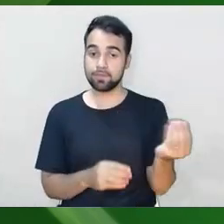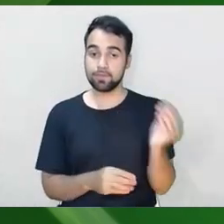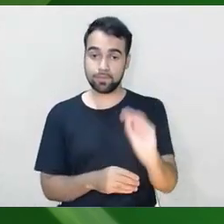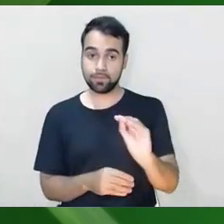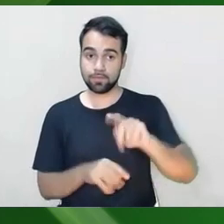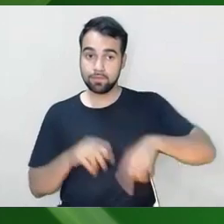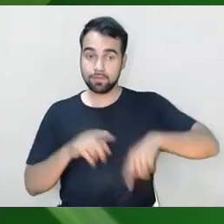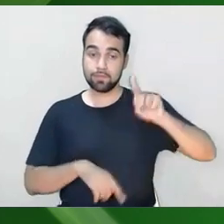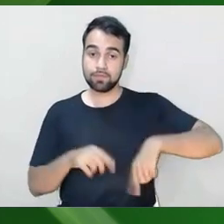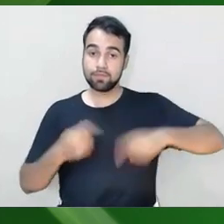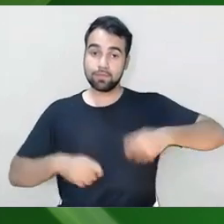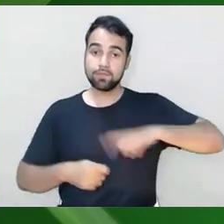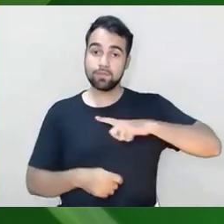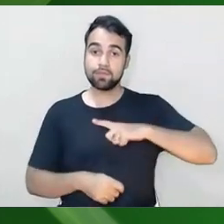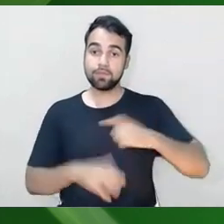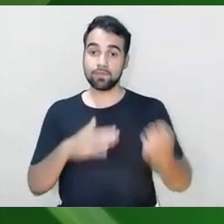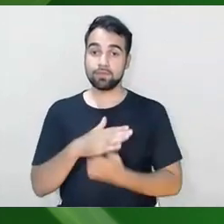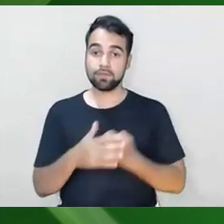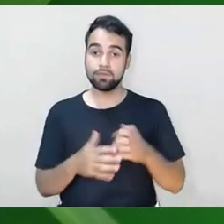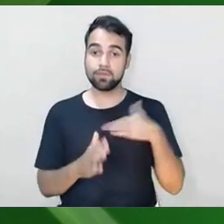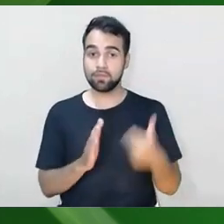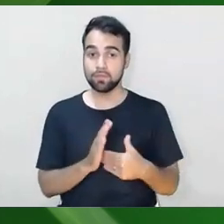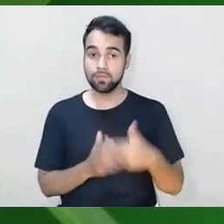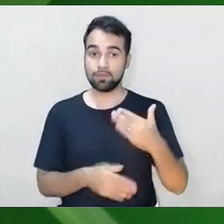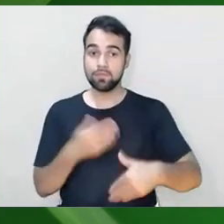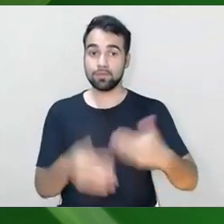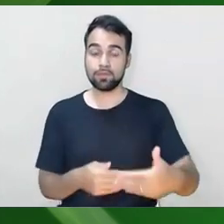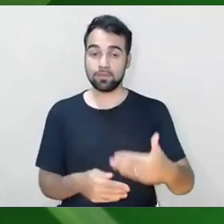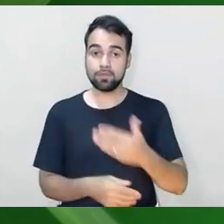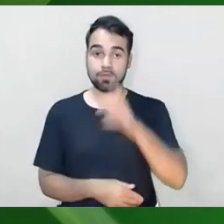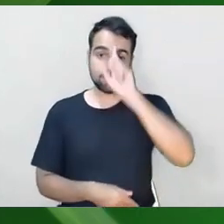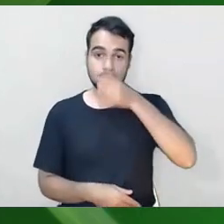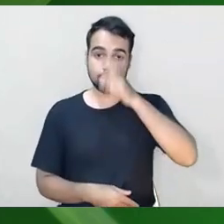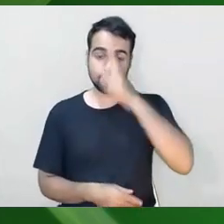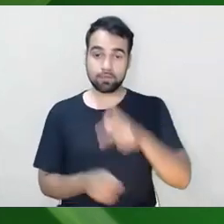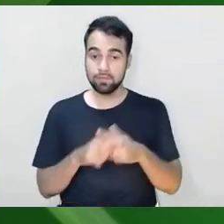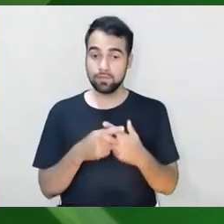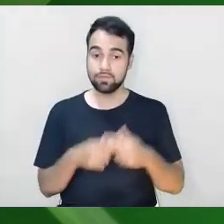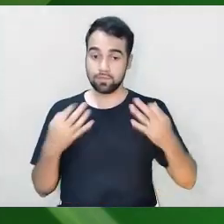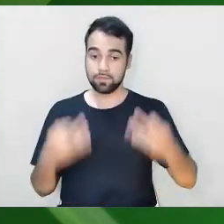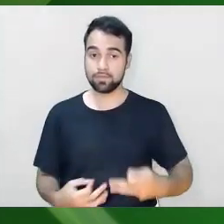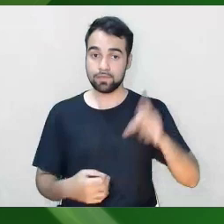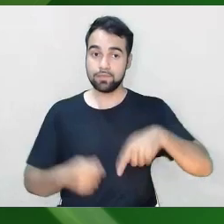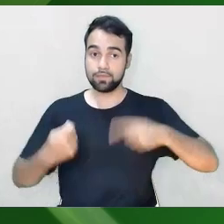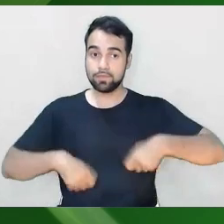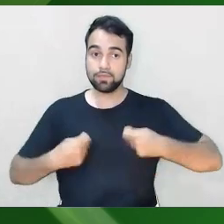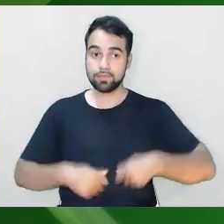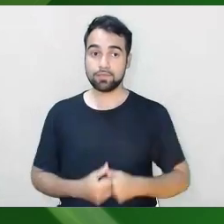have this item, you have to have all the process, governance, tools,